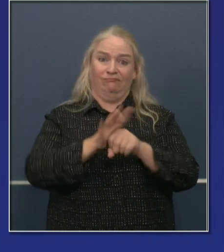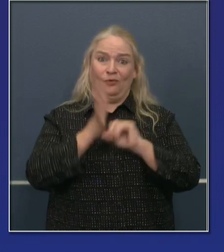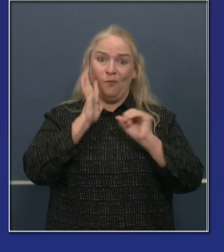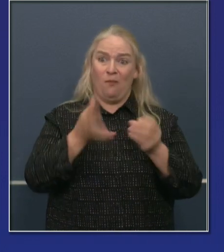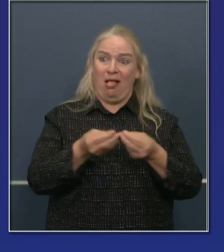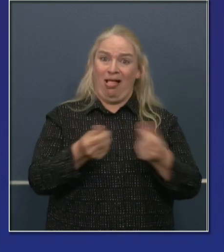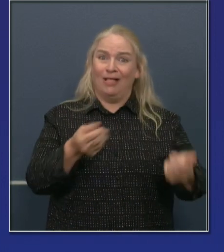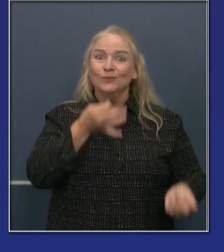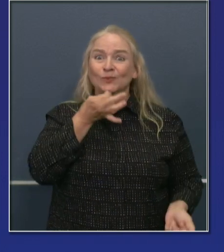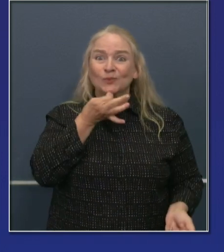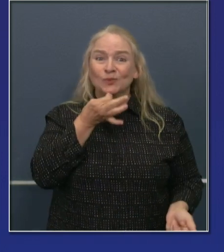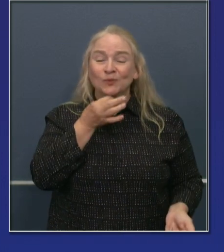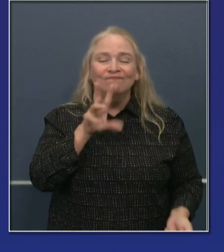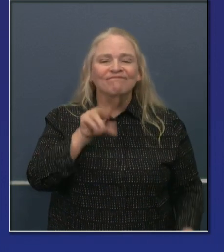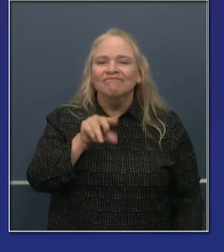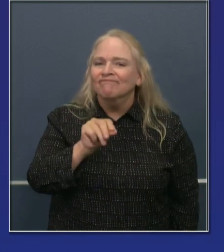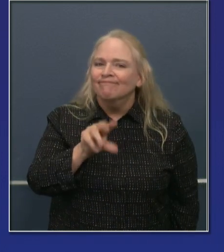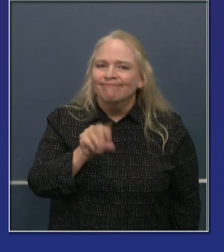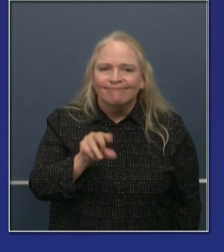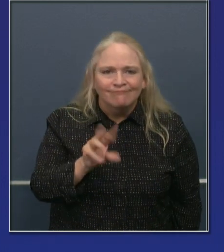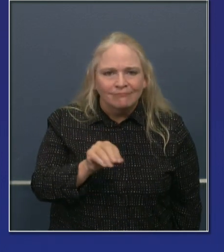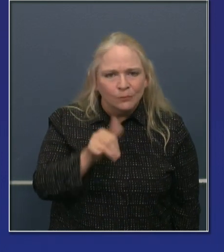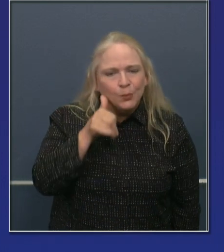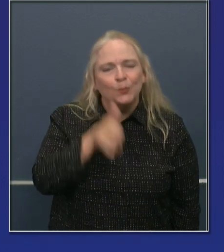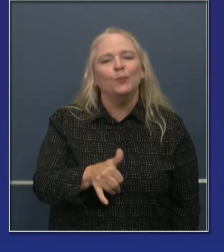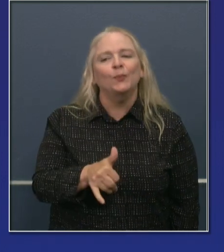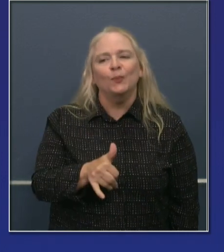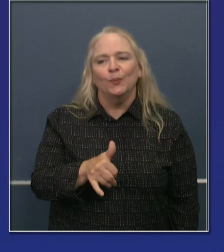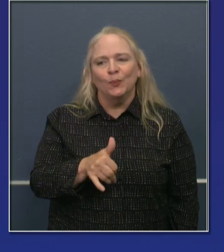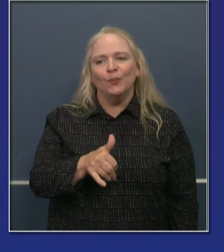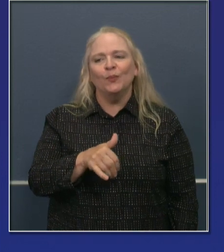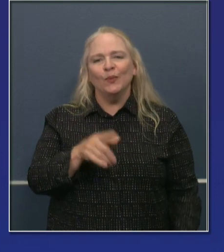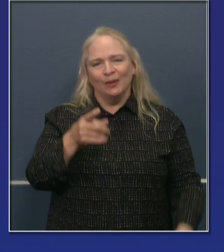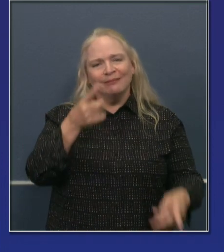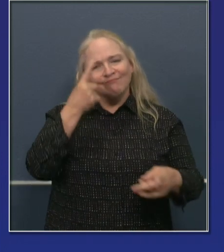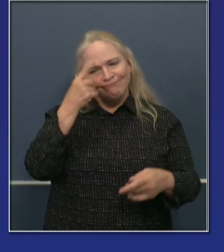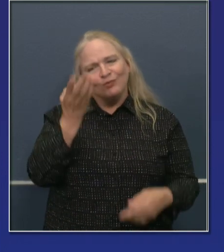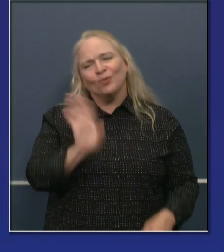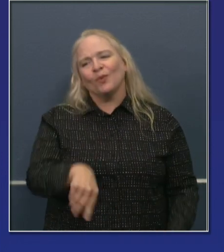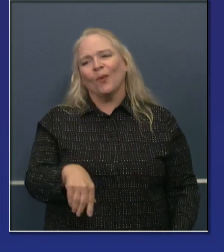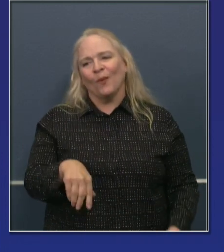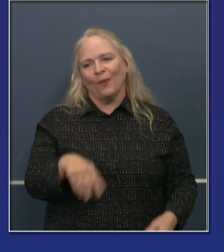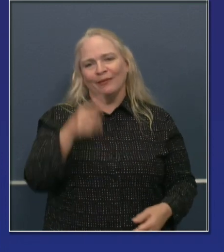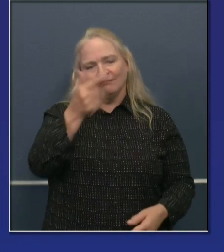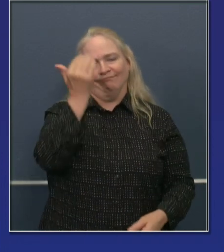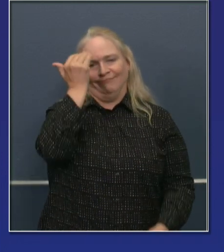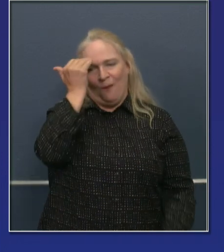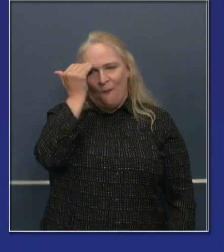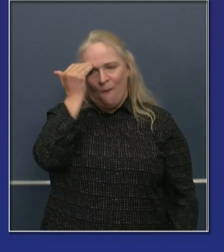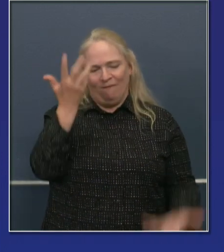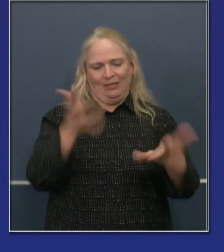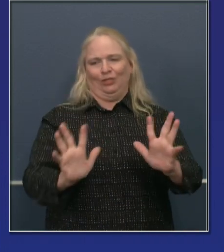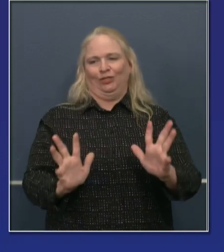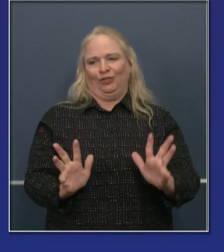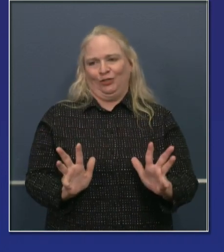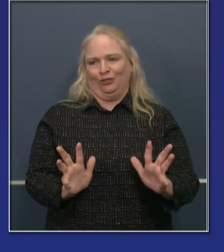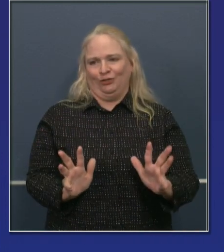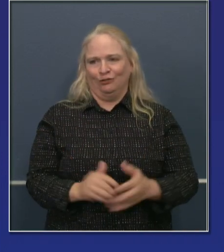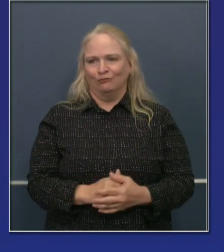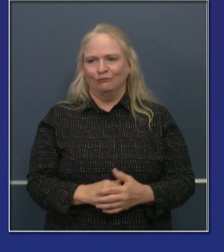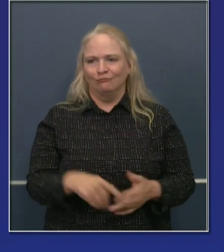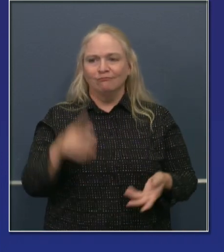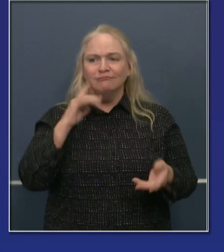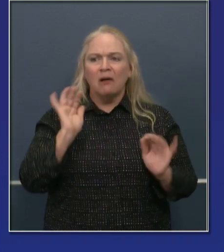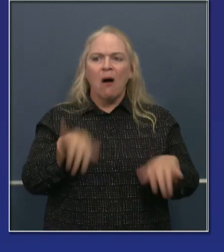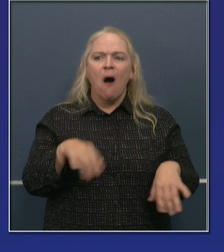I hope all of us recognize that if we were still connected to some notion that somehow when it gets warm, it's going to